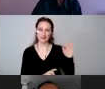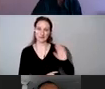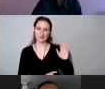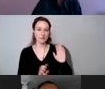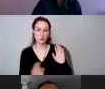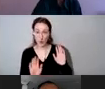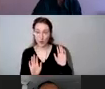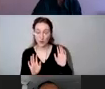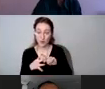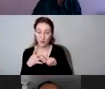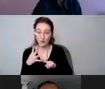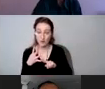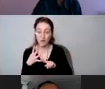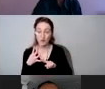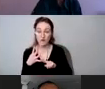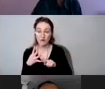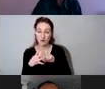all four of them were